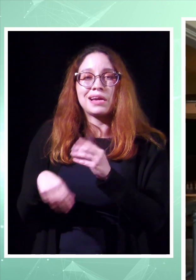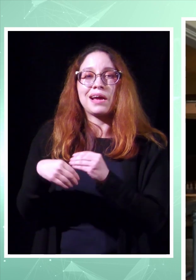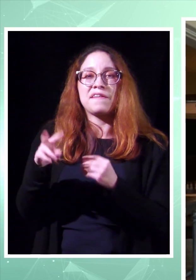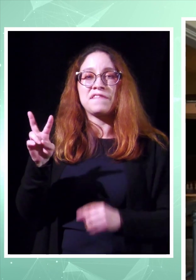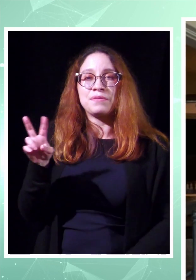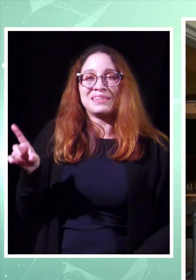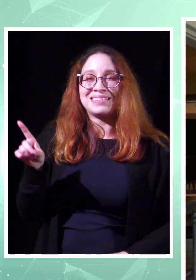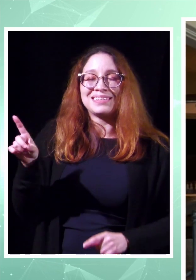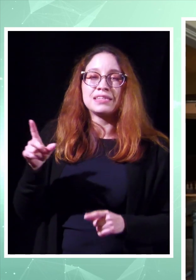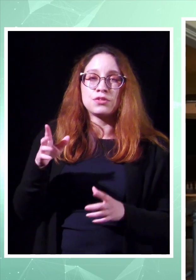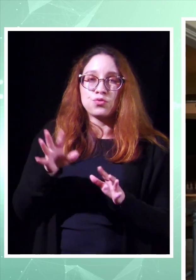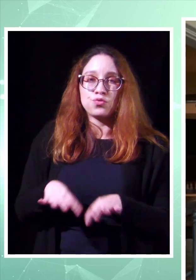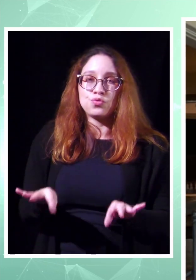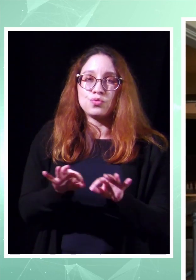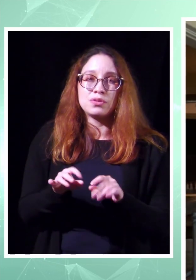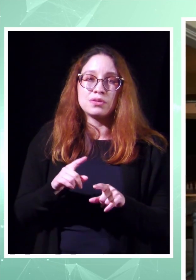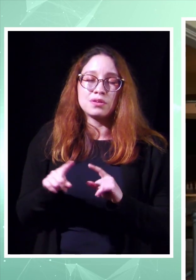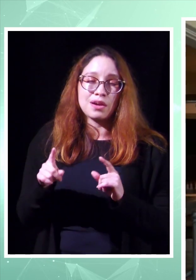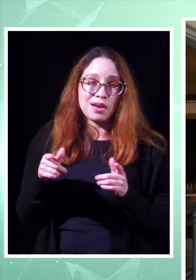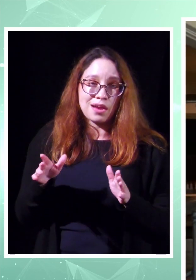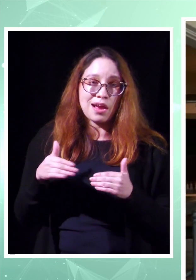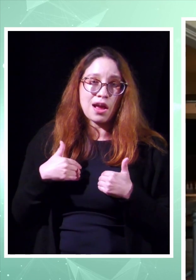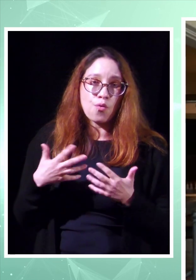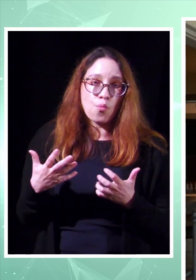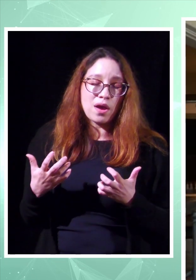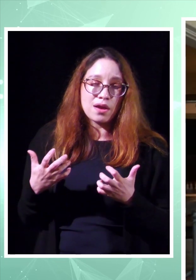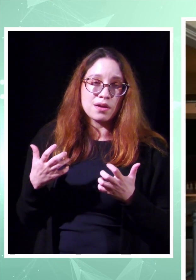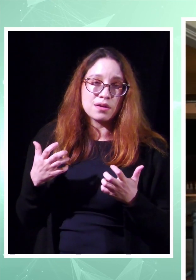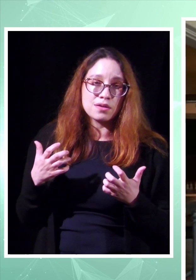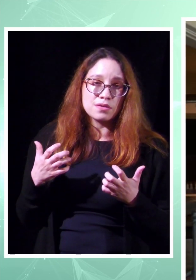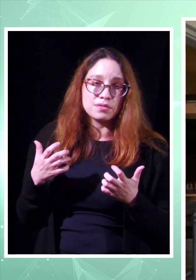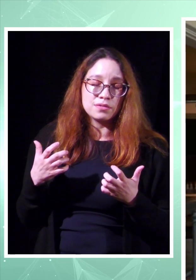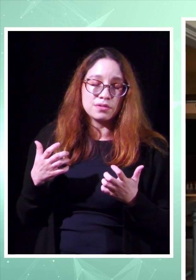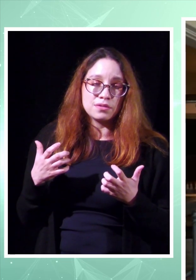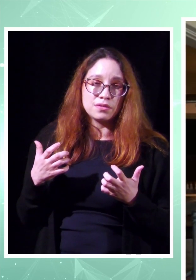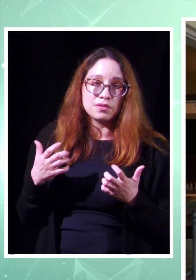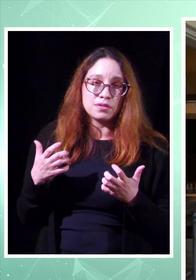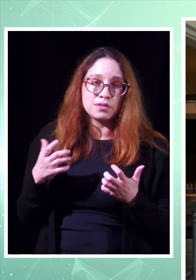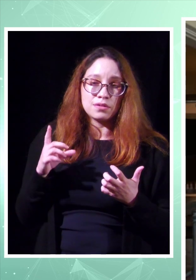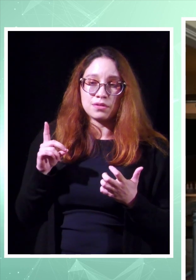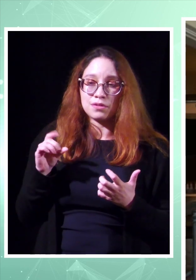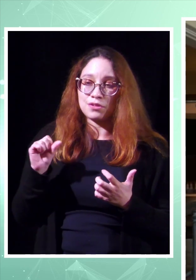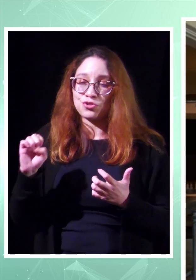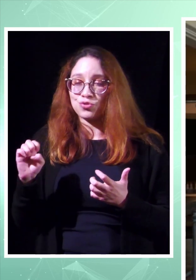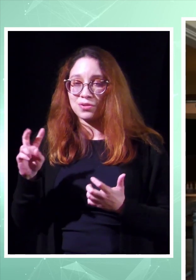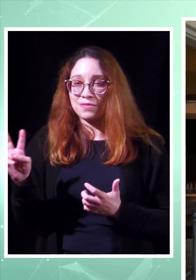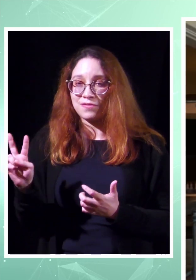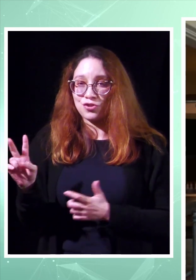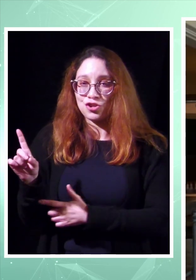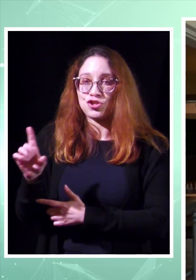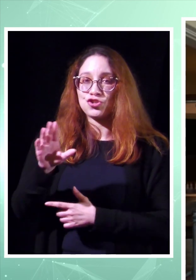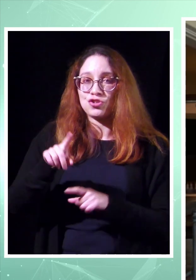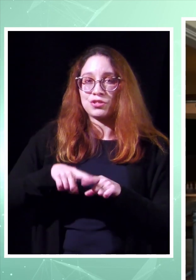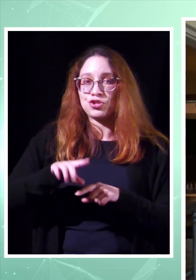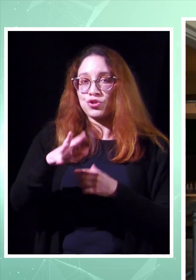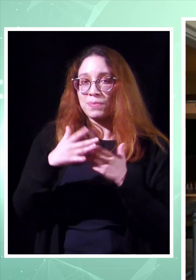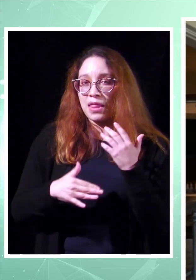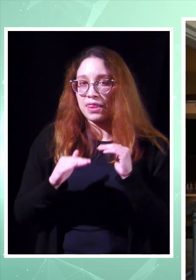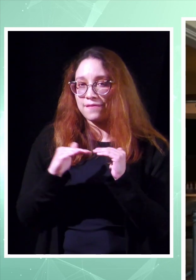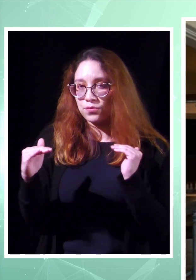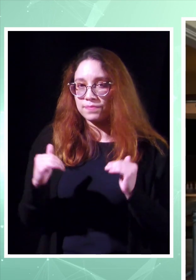really important. And the way that I want to dose vitamin D is based on your blood